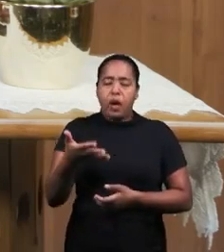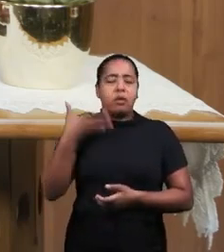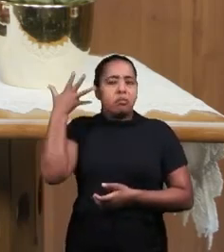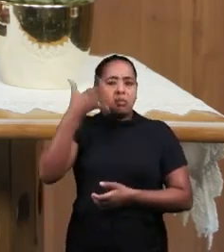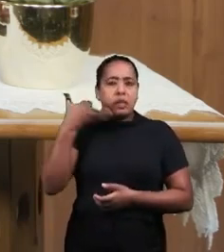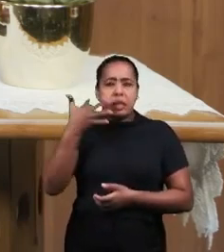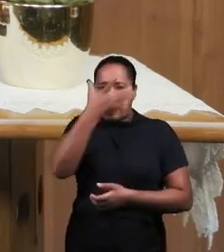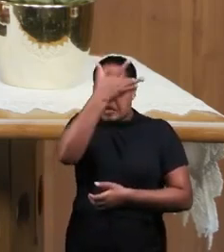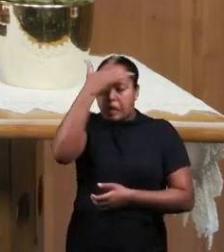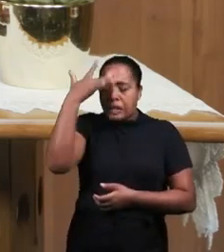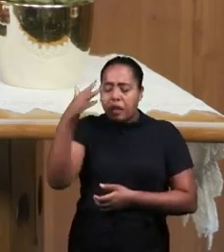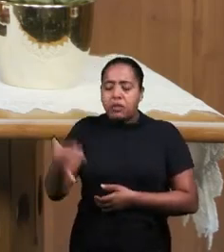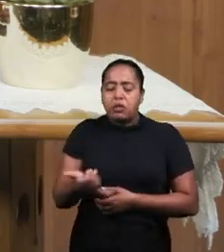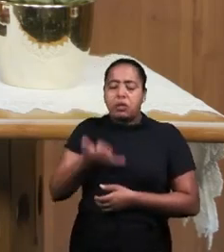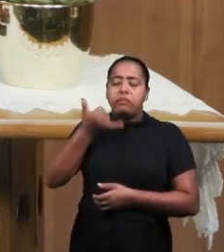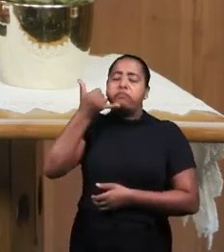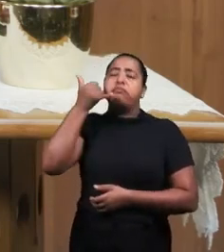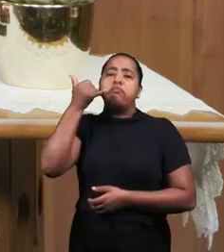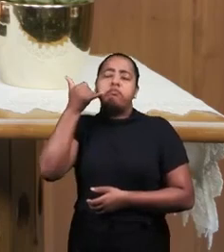message of a person